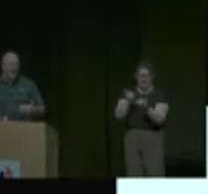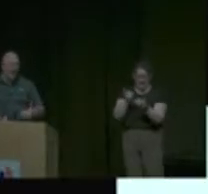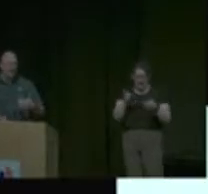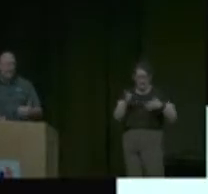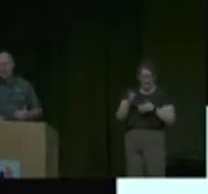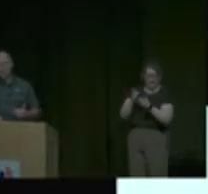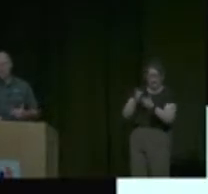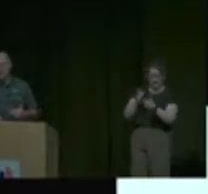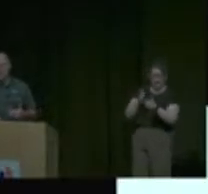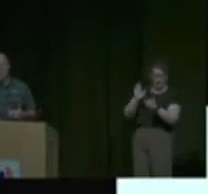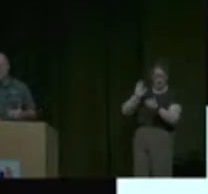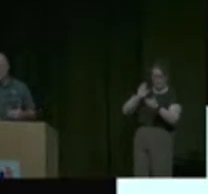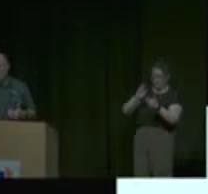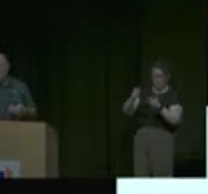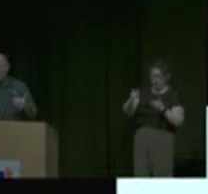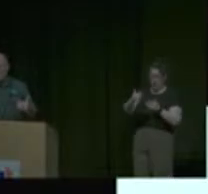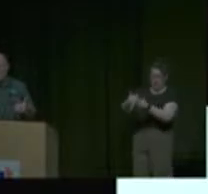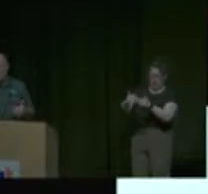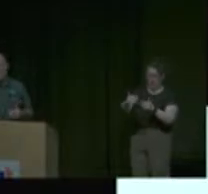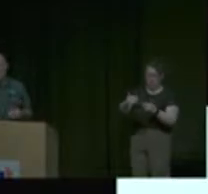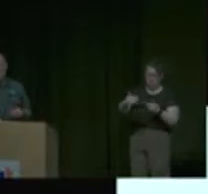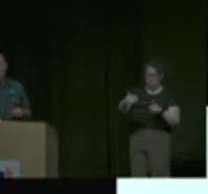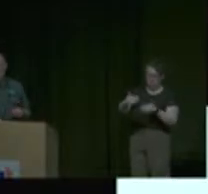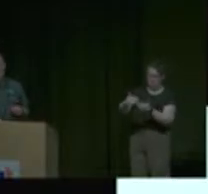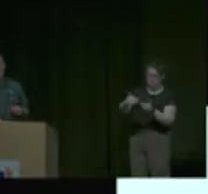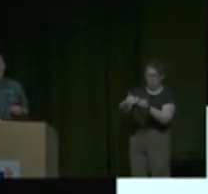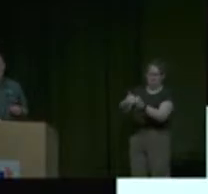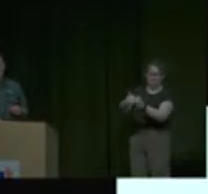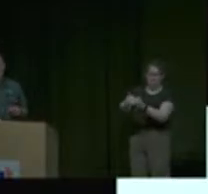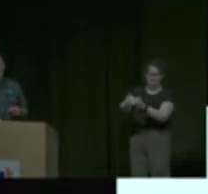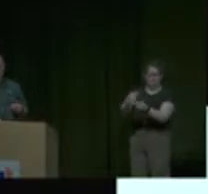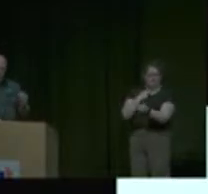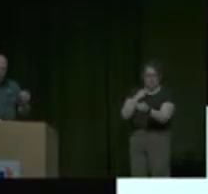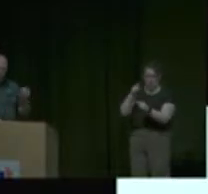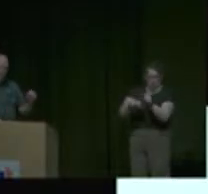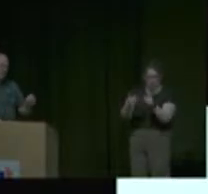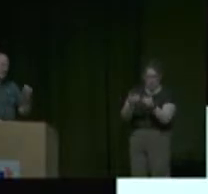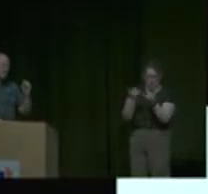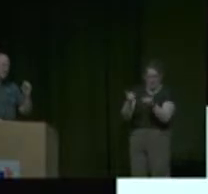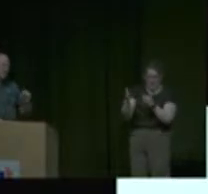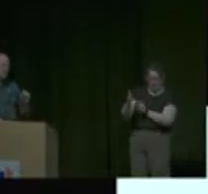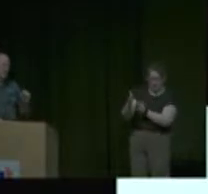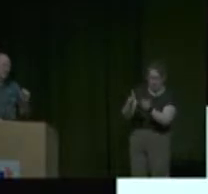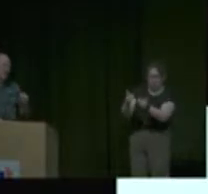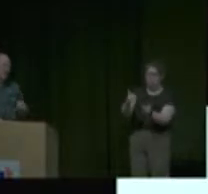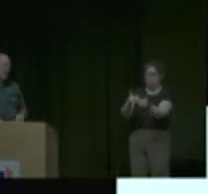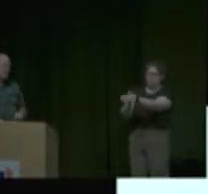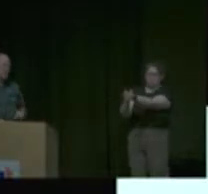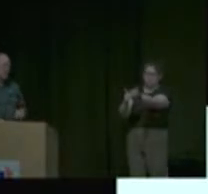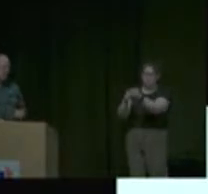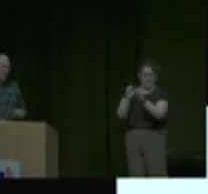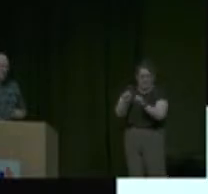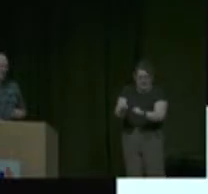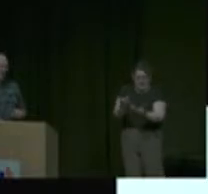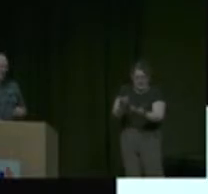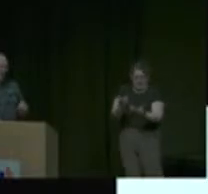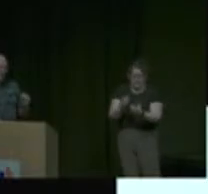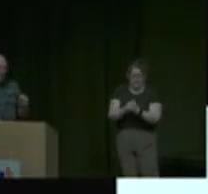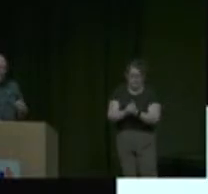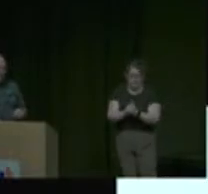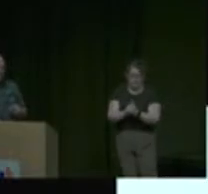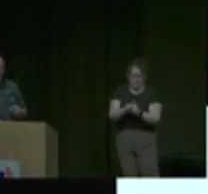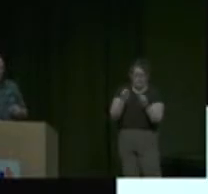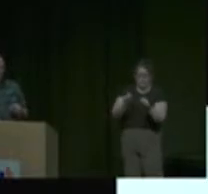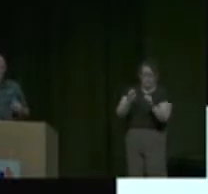not able to do that since that structure was built. The potential for the sturgeon